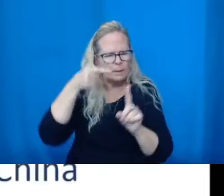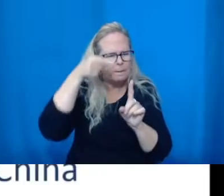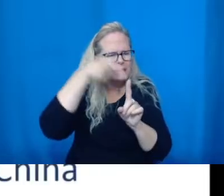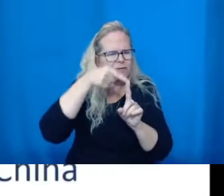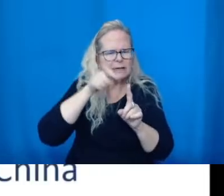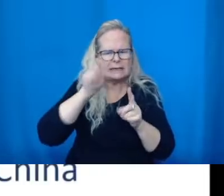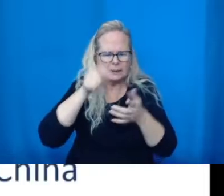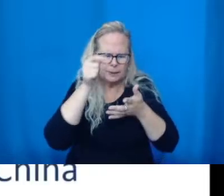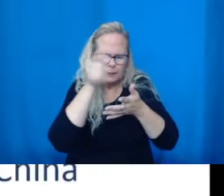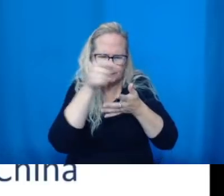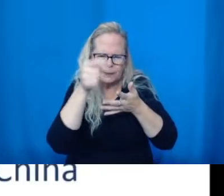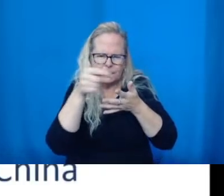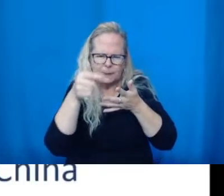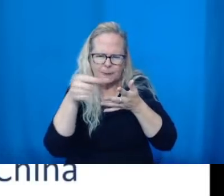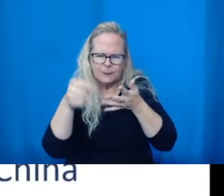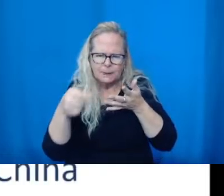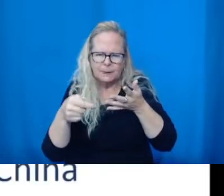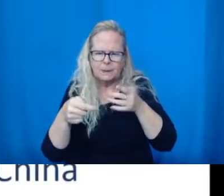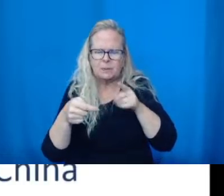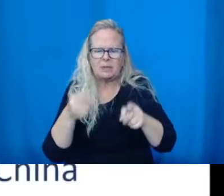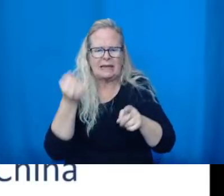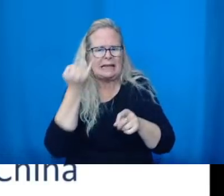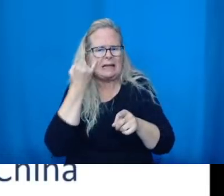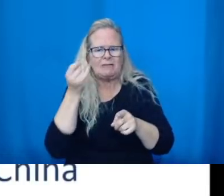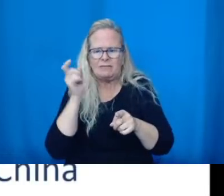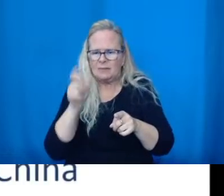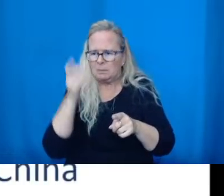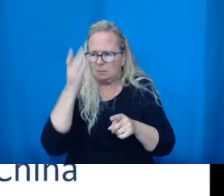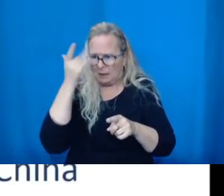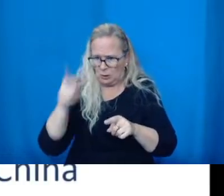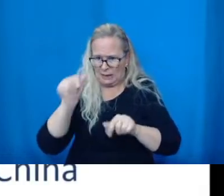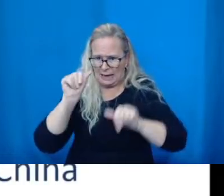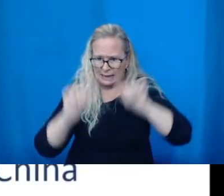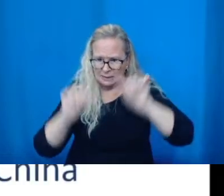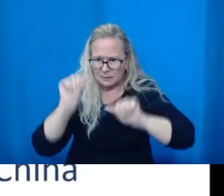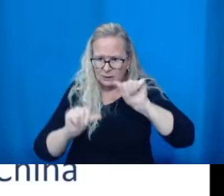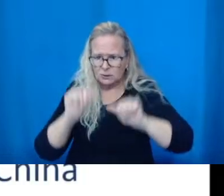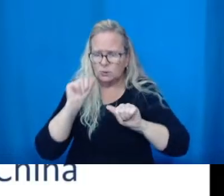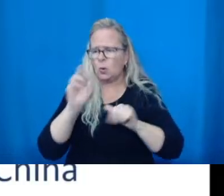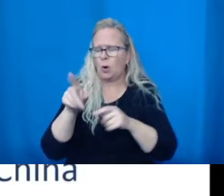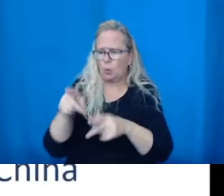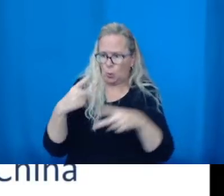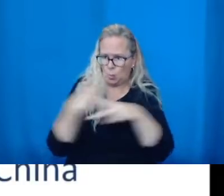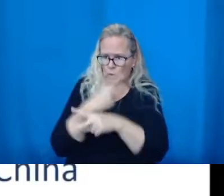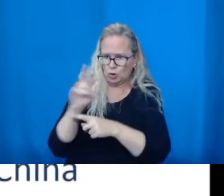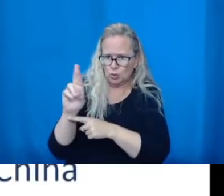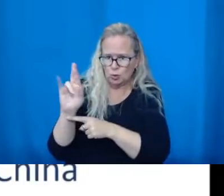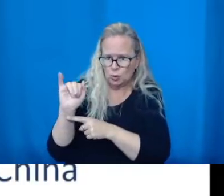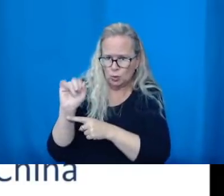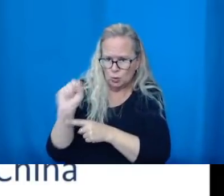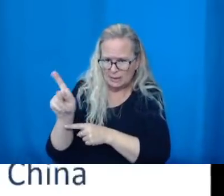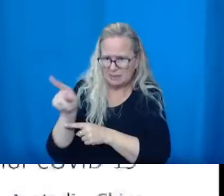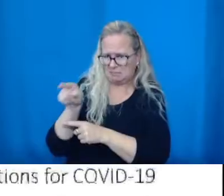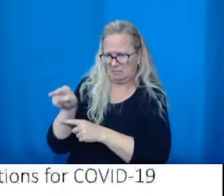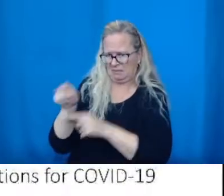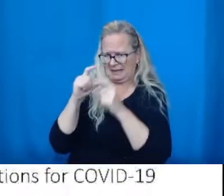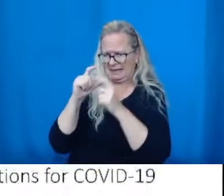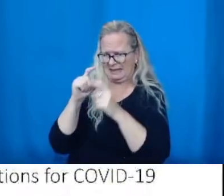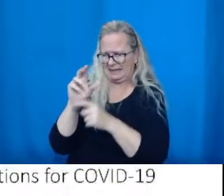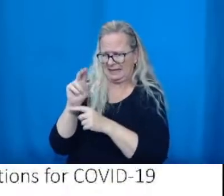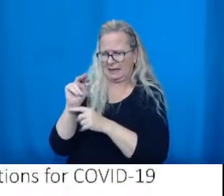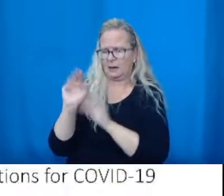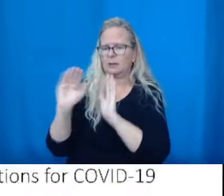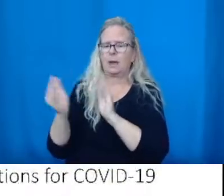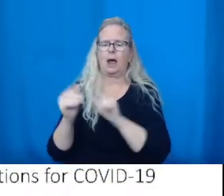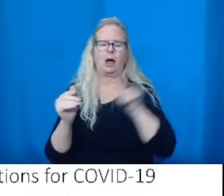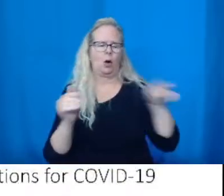in quite stark contrast to, for example, the CDC, which recommends respirator use during any interaction with